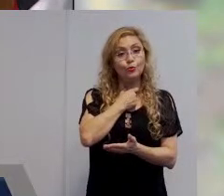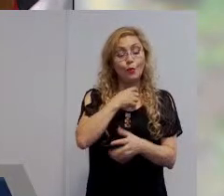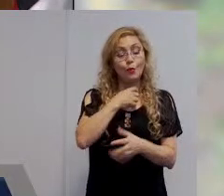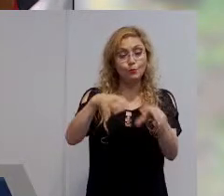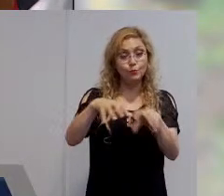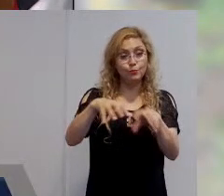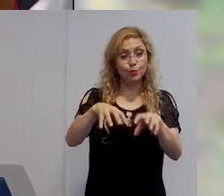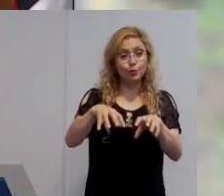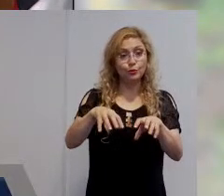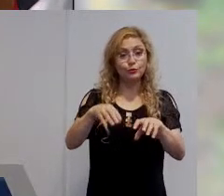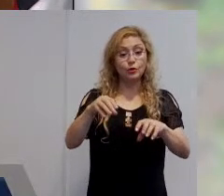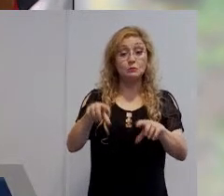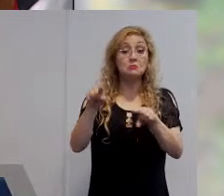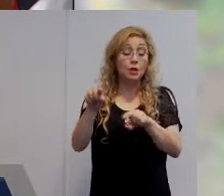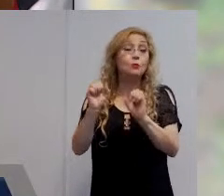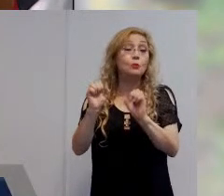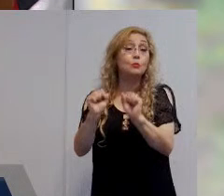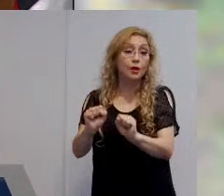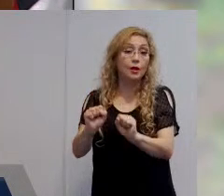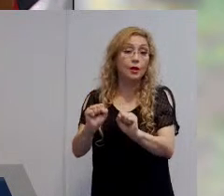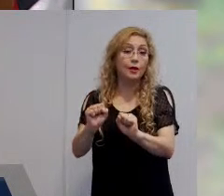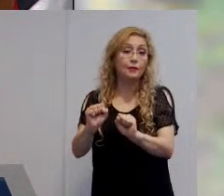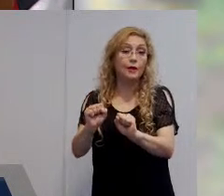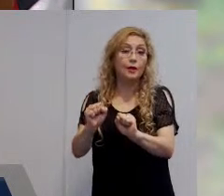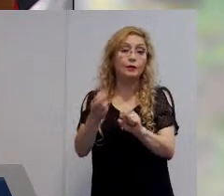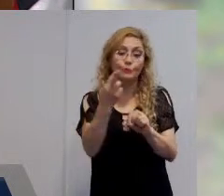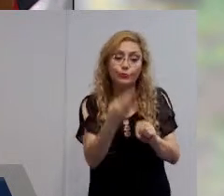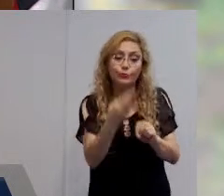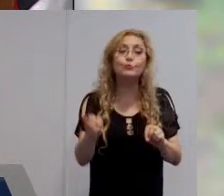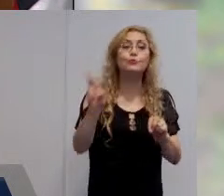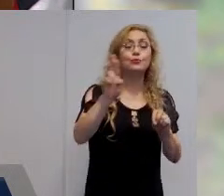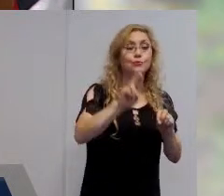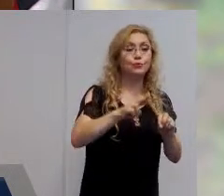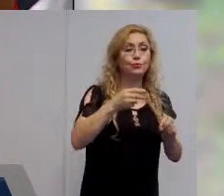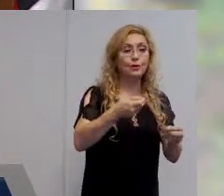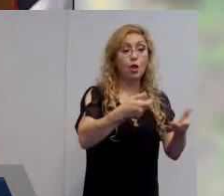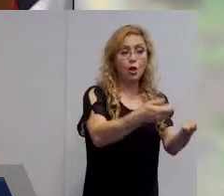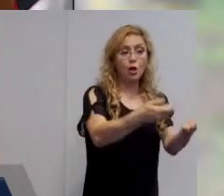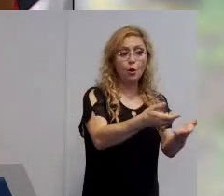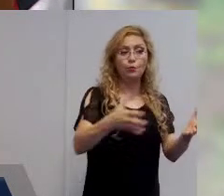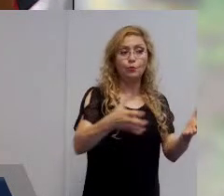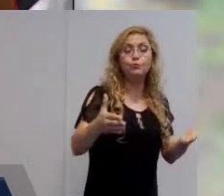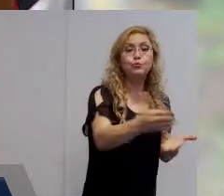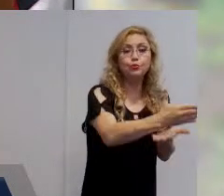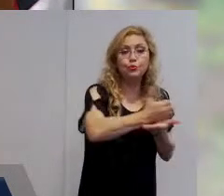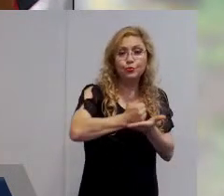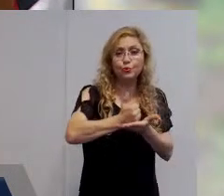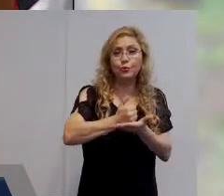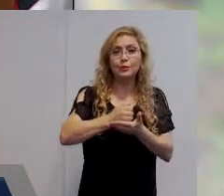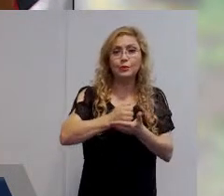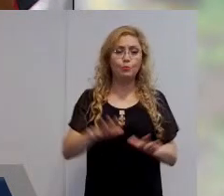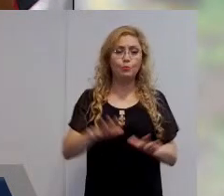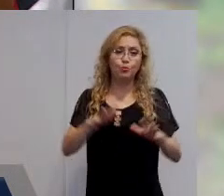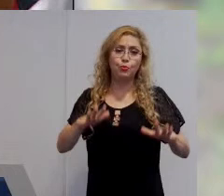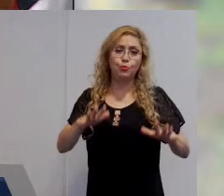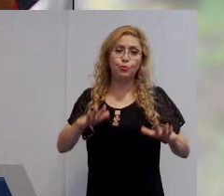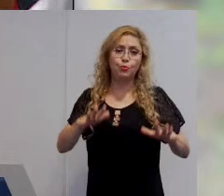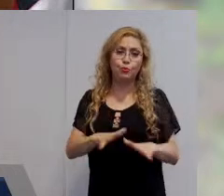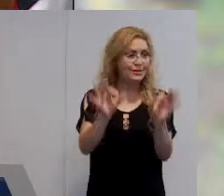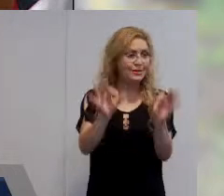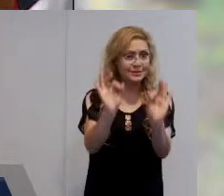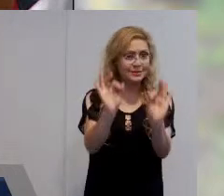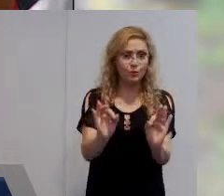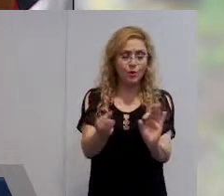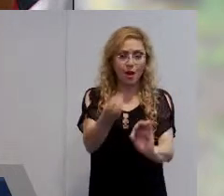to ensure production and that farmers get a revenue for their work and